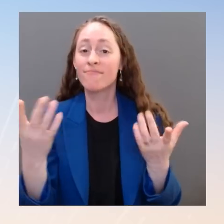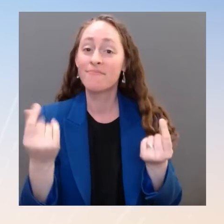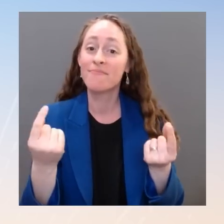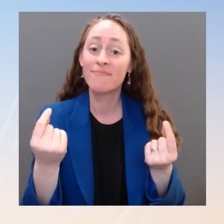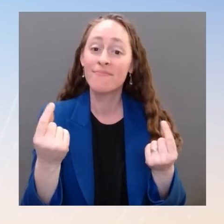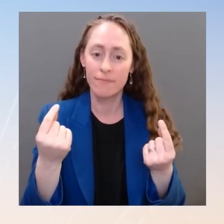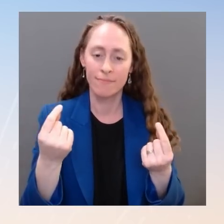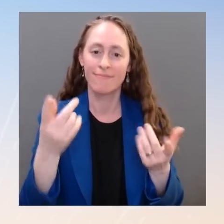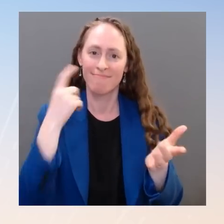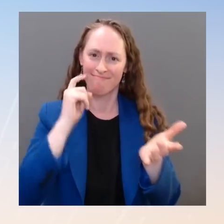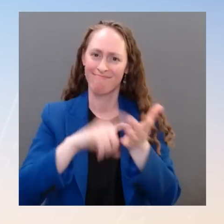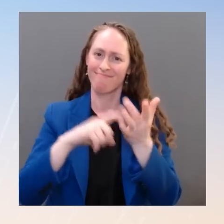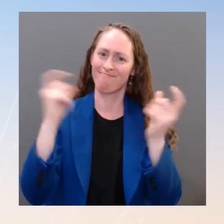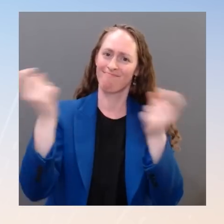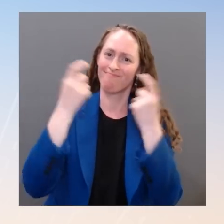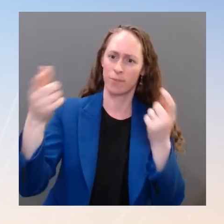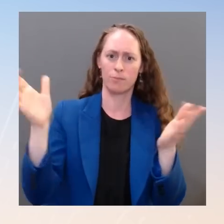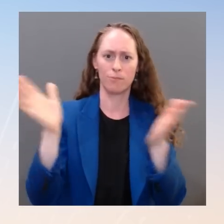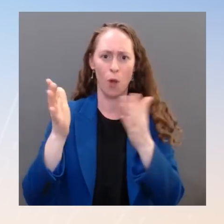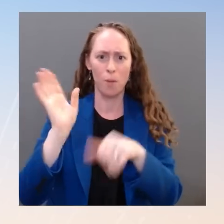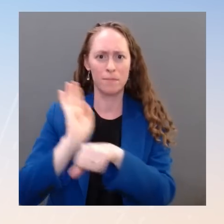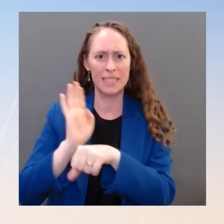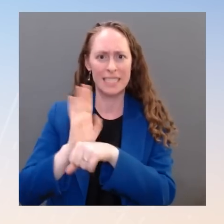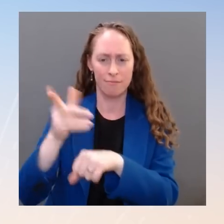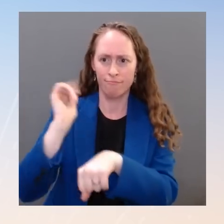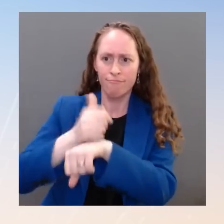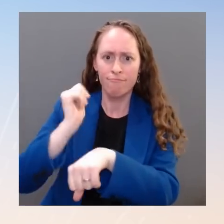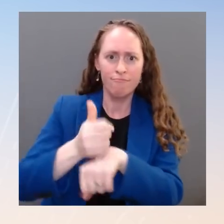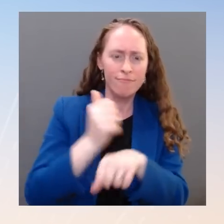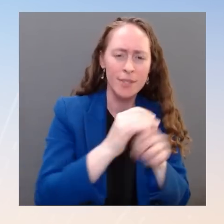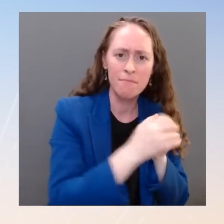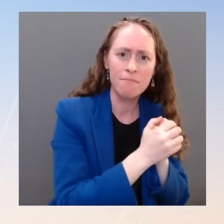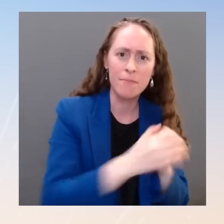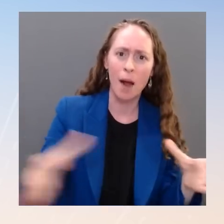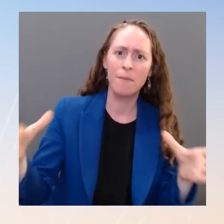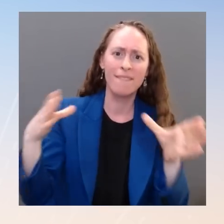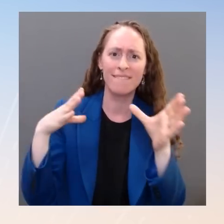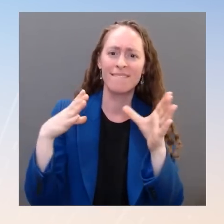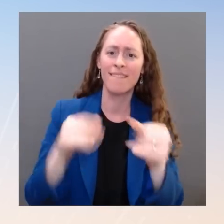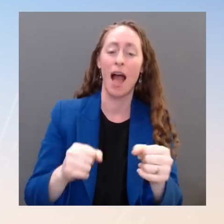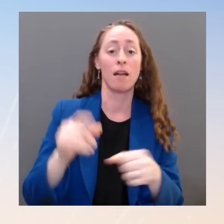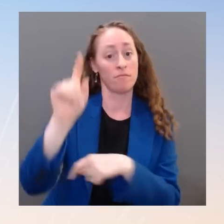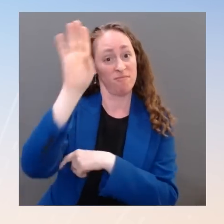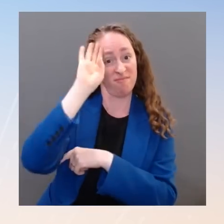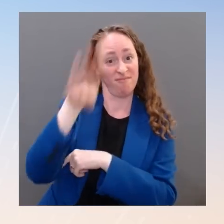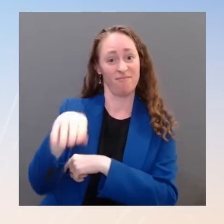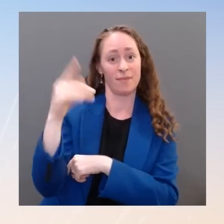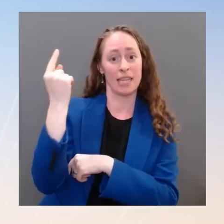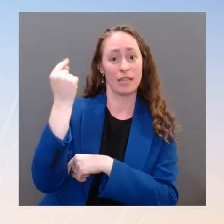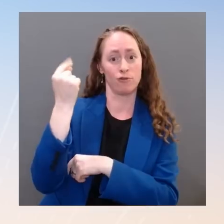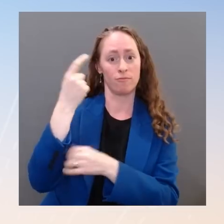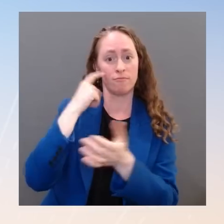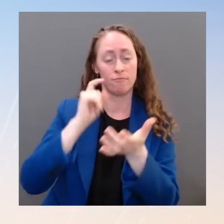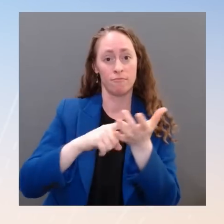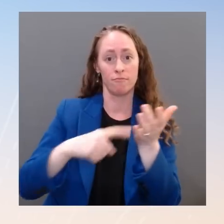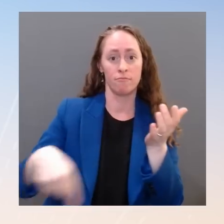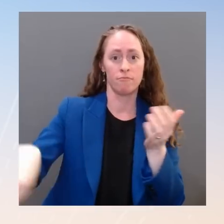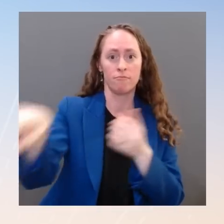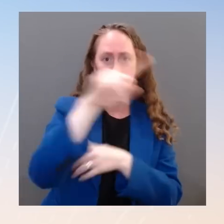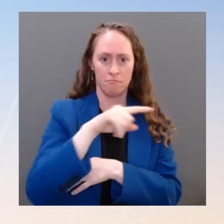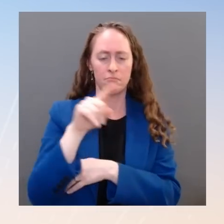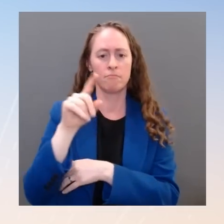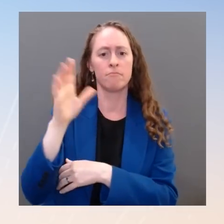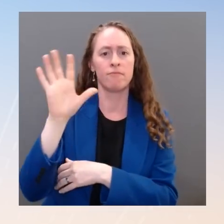administration. Last year, Americans applied to start 5.4 million new businesses, 20% more than any year